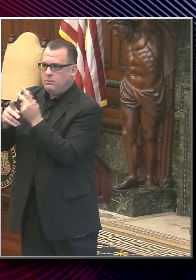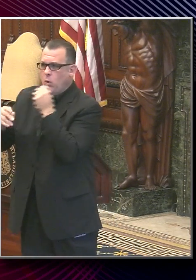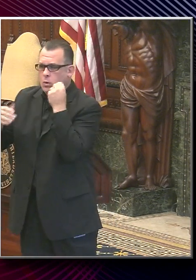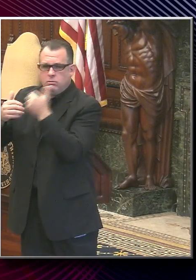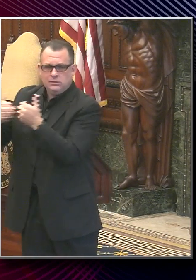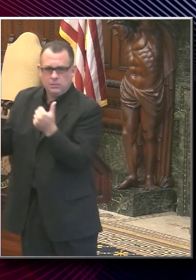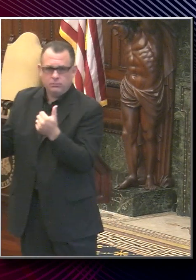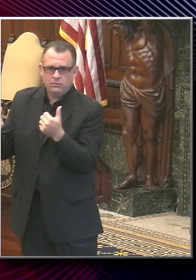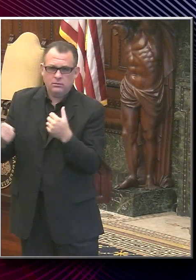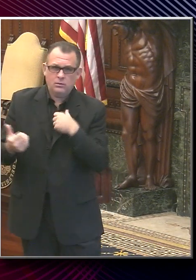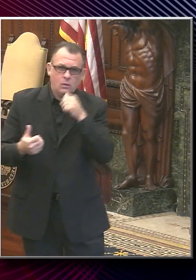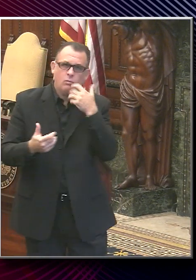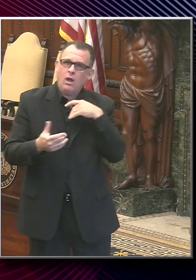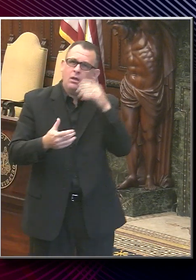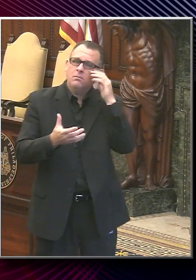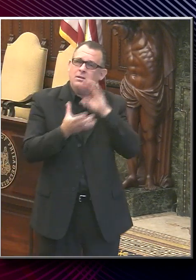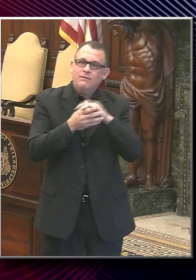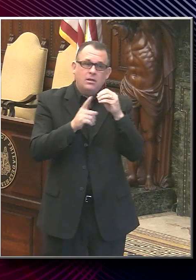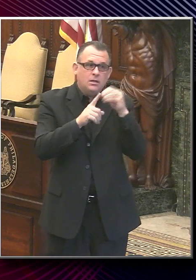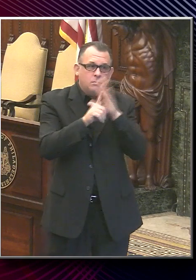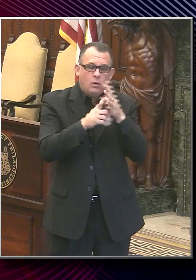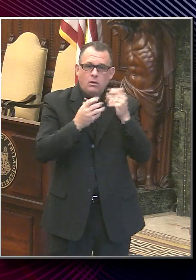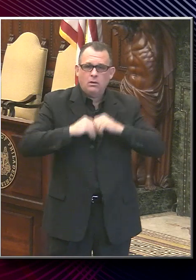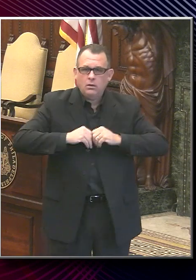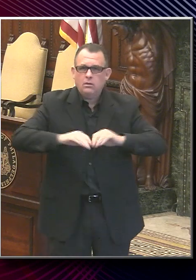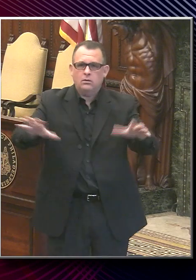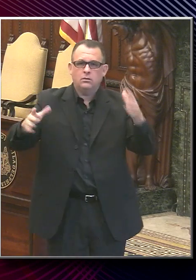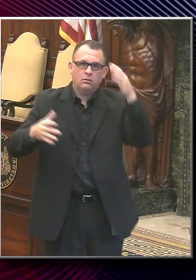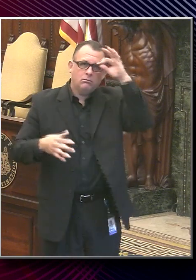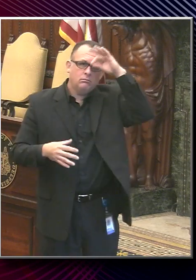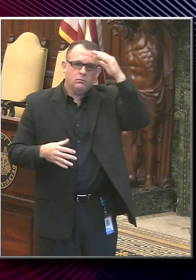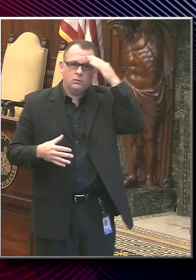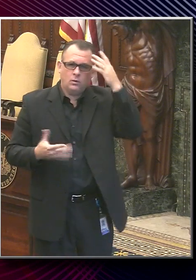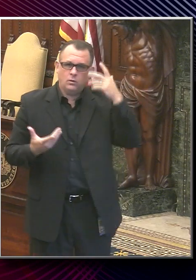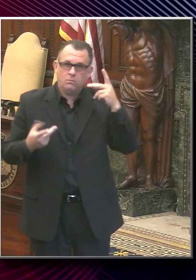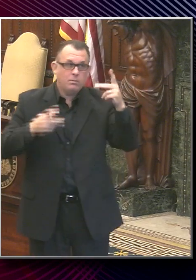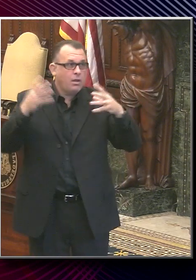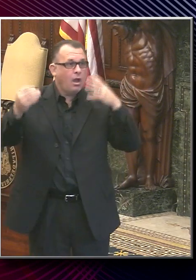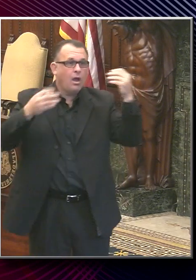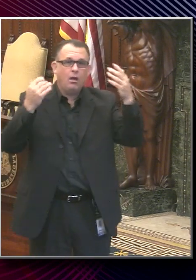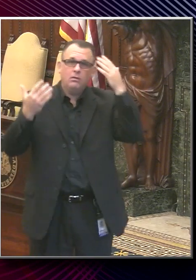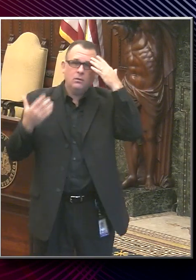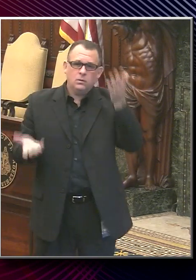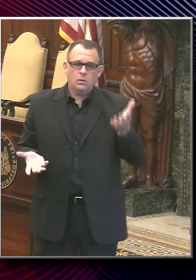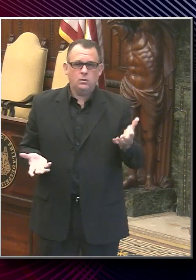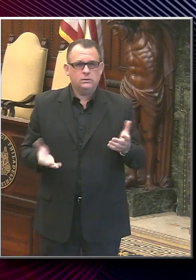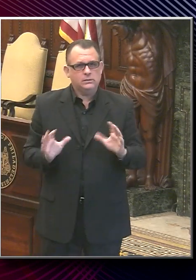you were exposed, you should just monitor for symptoms? Yes. Okay, thank you. That's all.